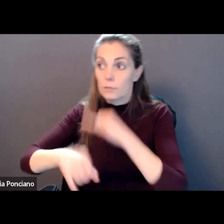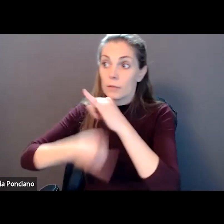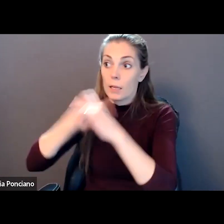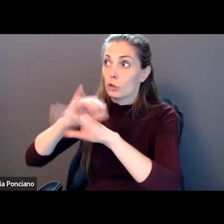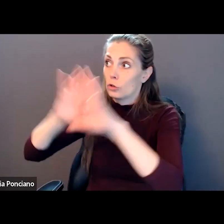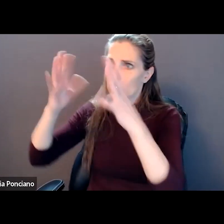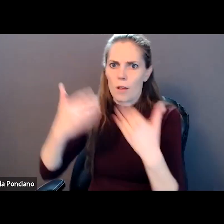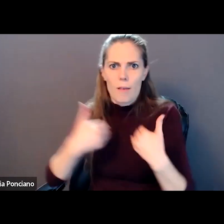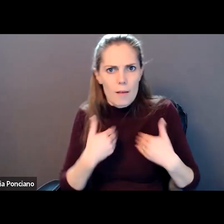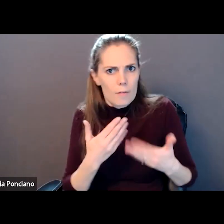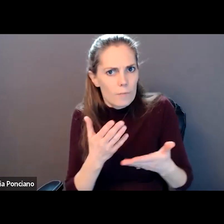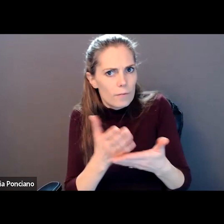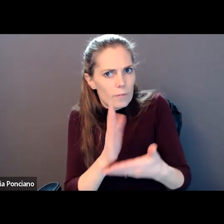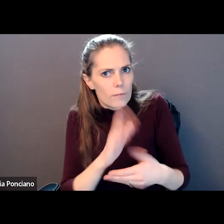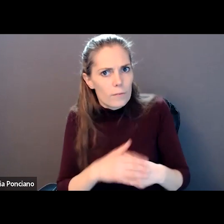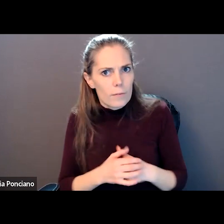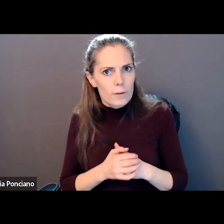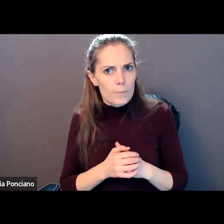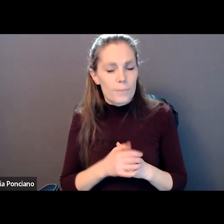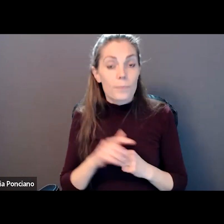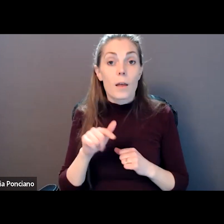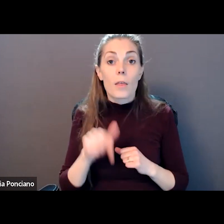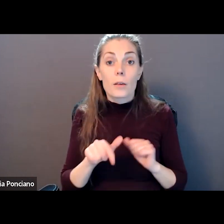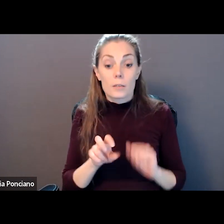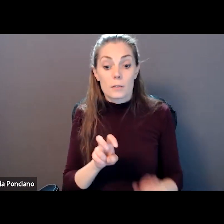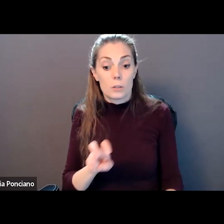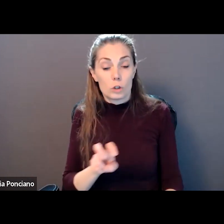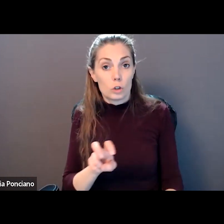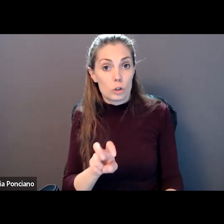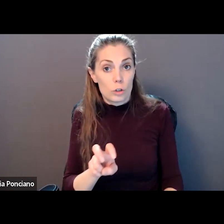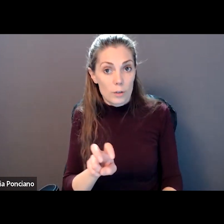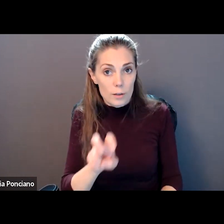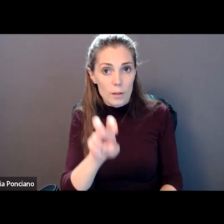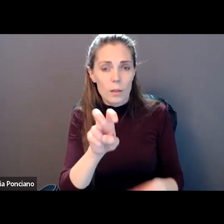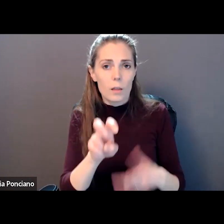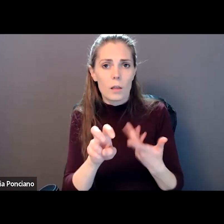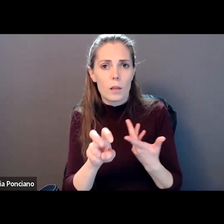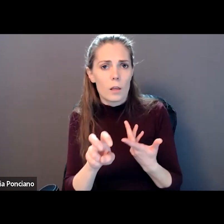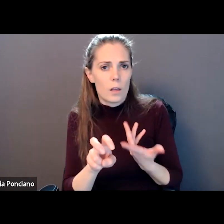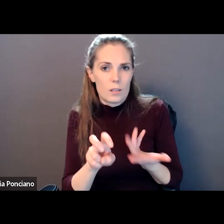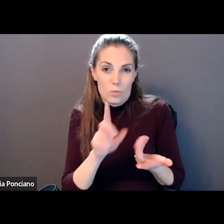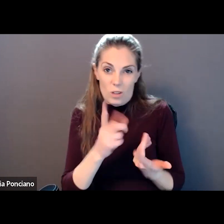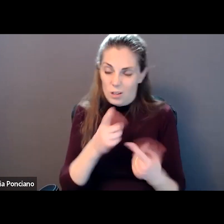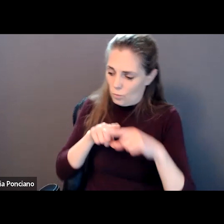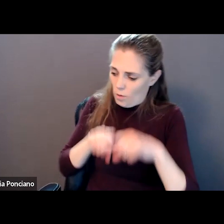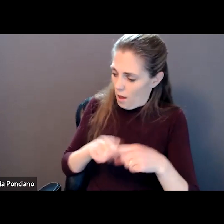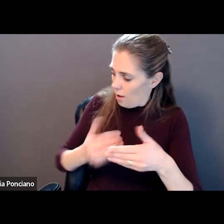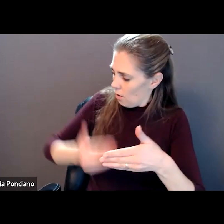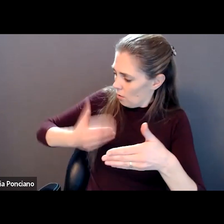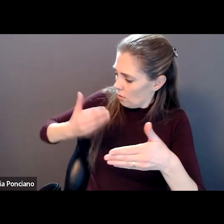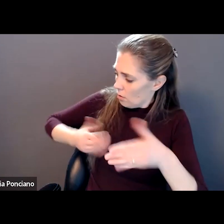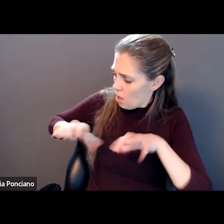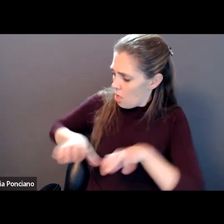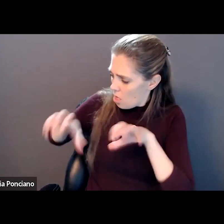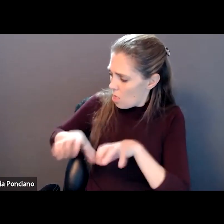And this journey really builds on the work of many others that have come before us. And I want to